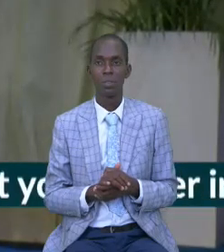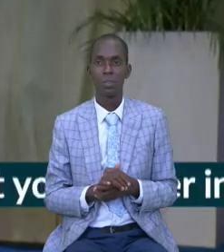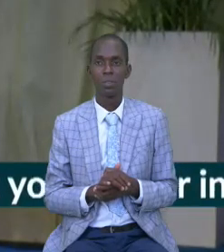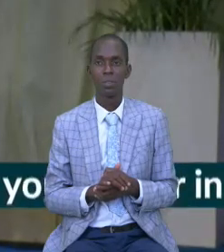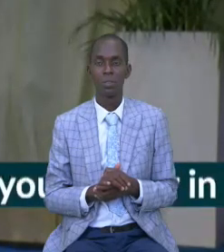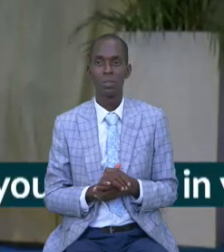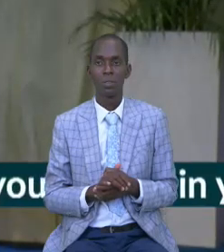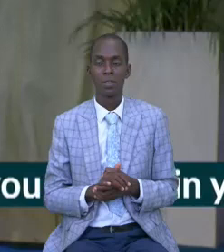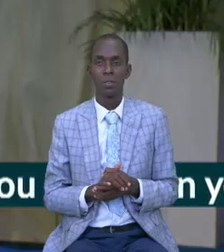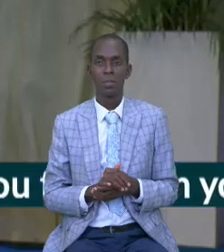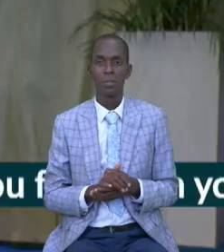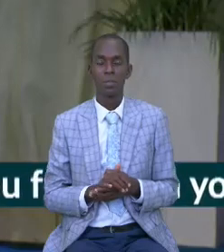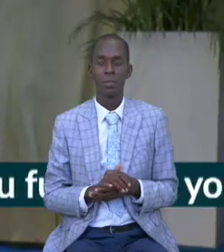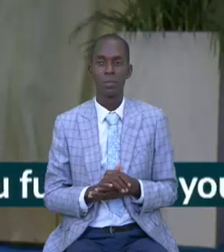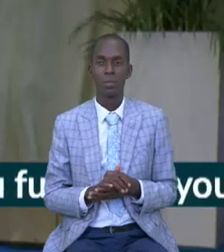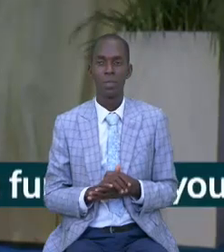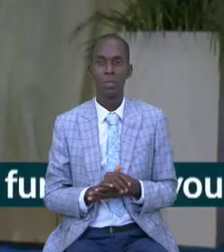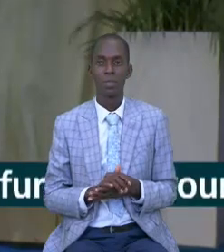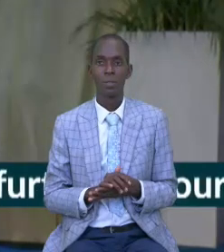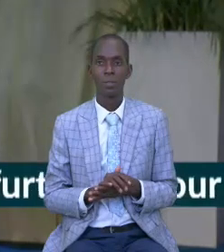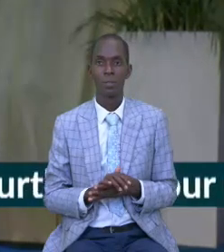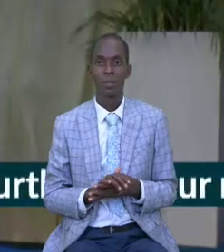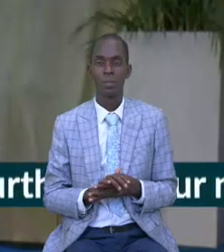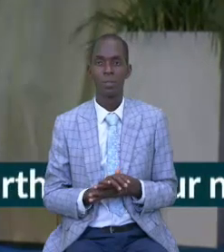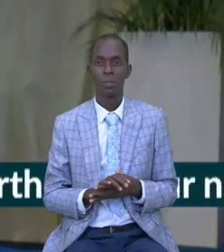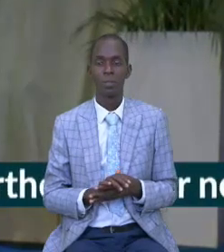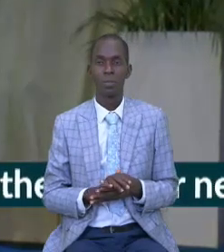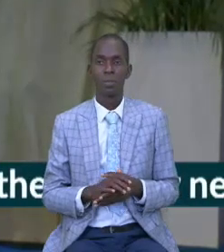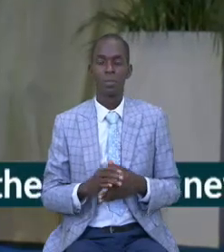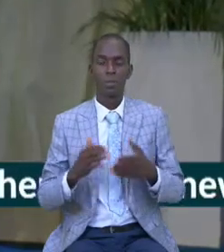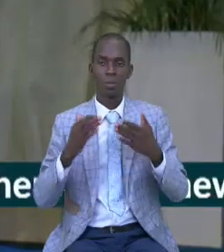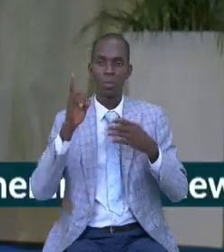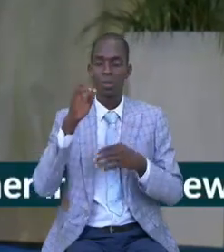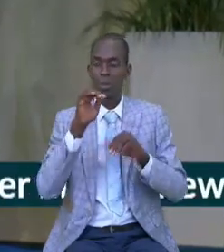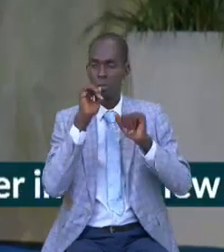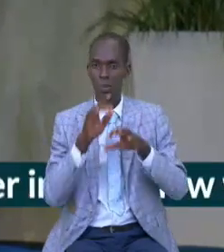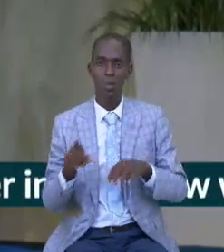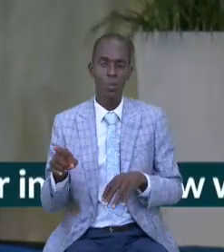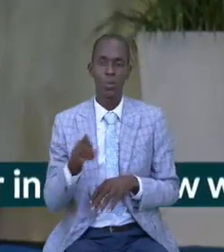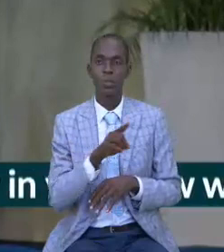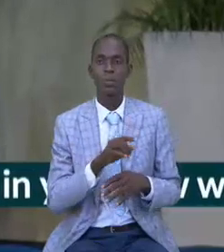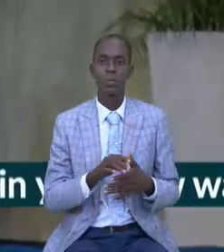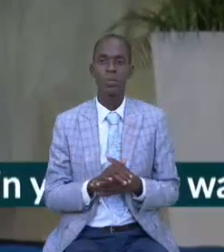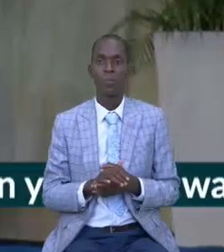Thank you. On my extreme left, I've seen your flag. God bless you.